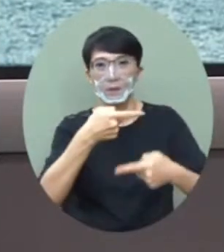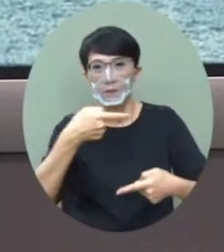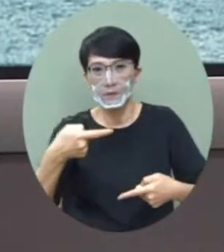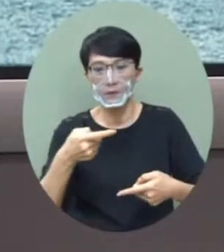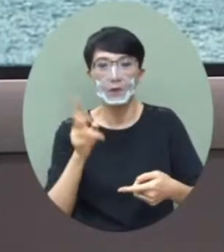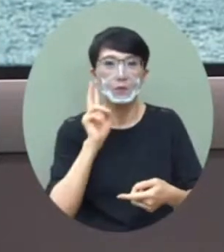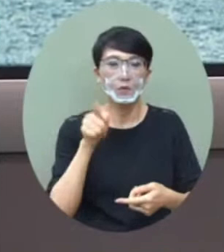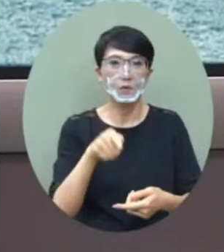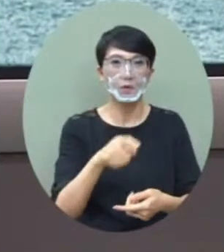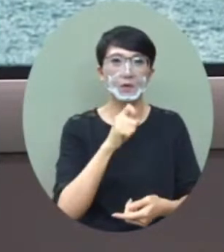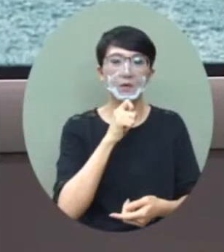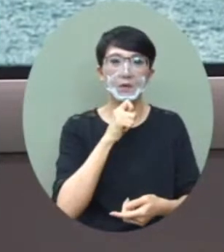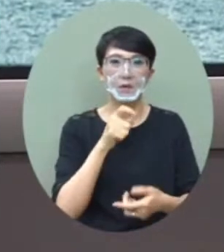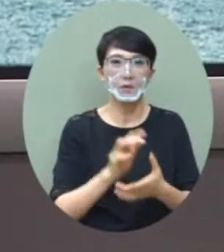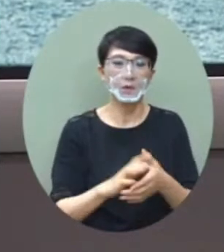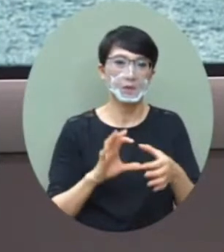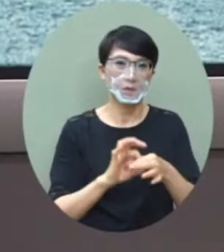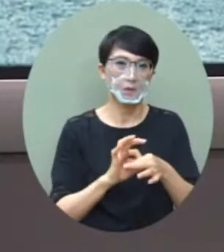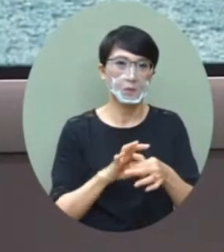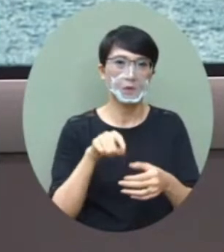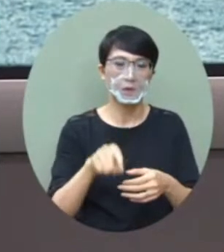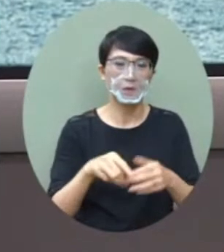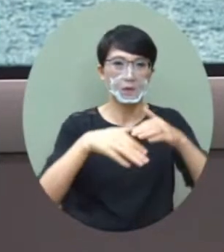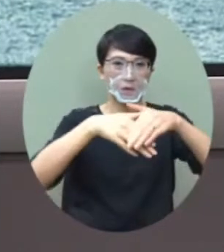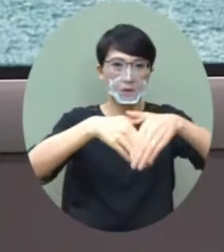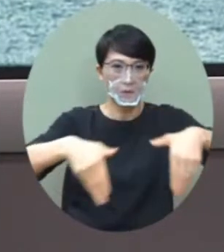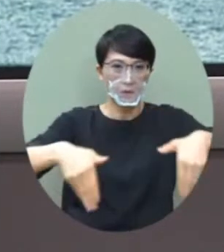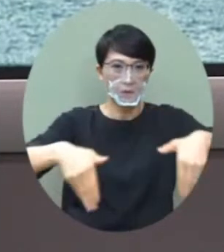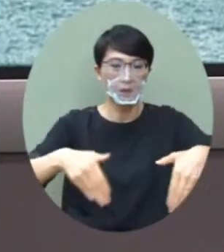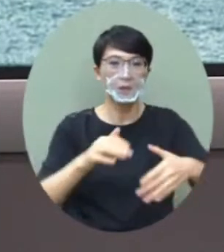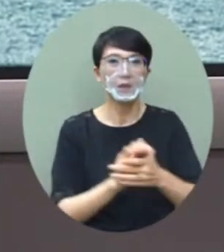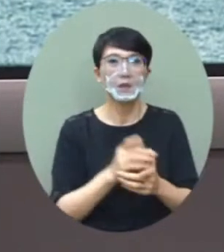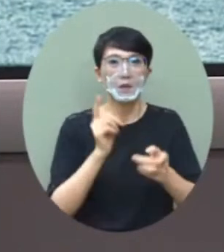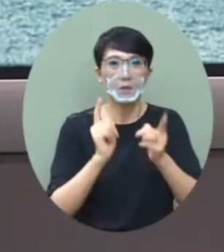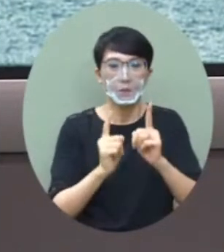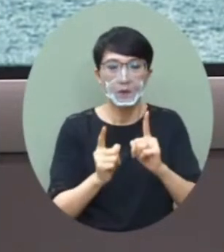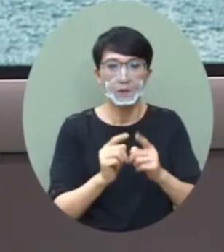RAT is being done every day, you will very easily detect